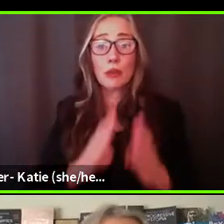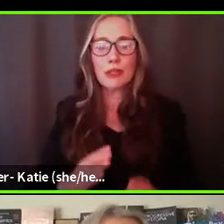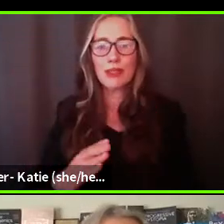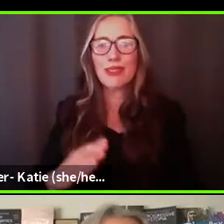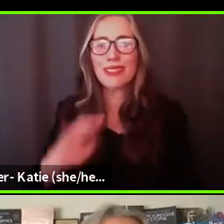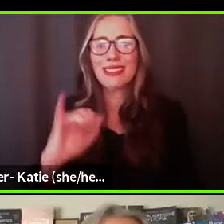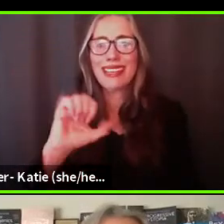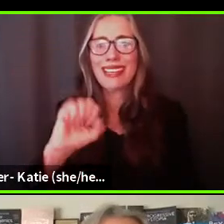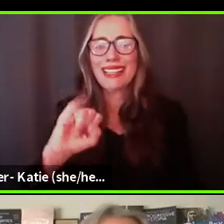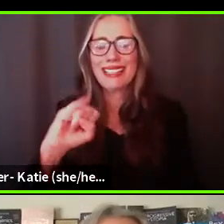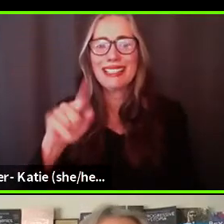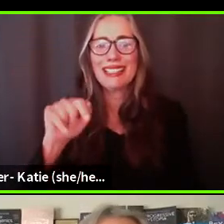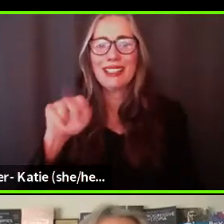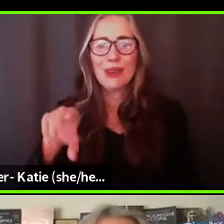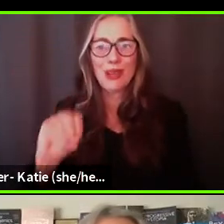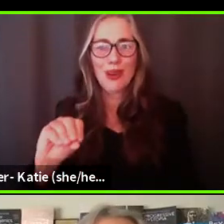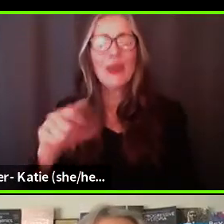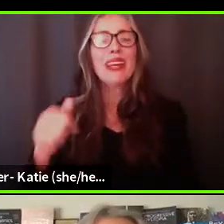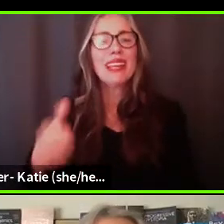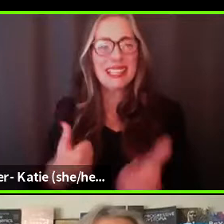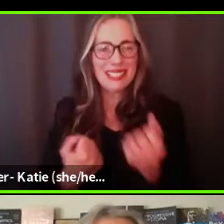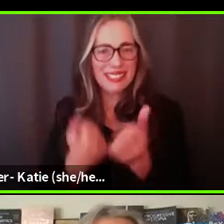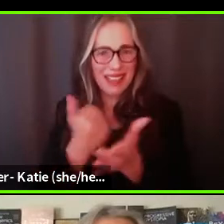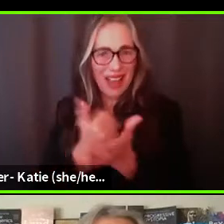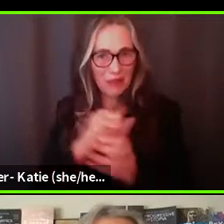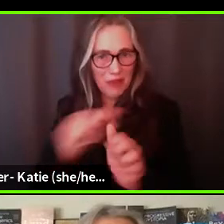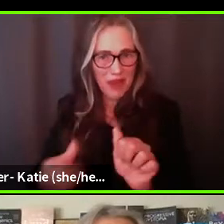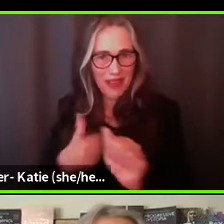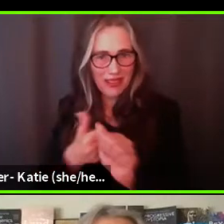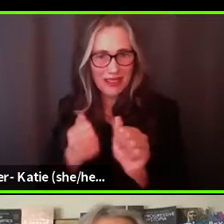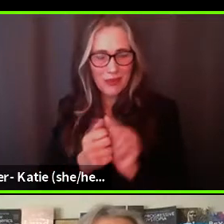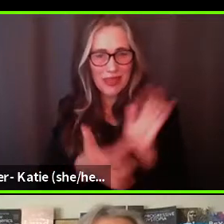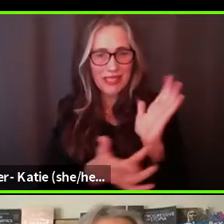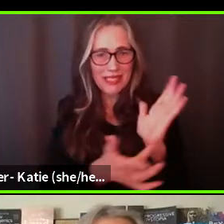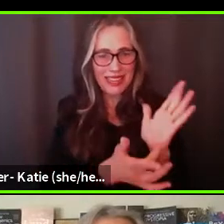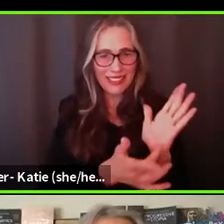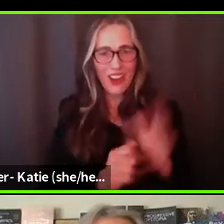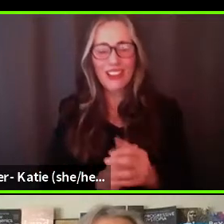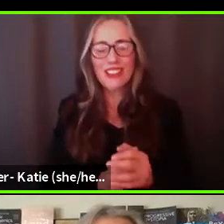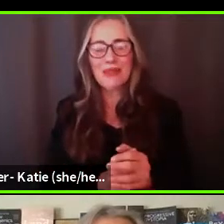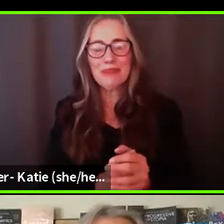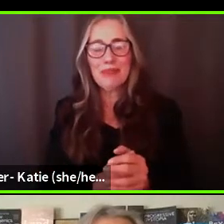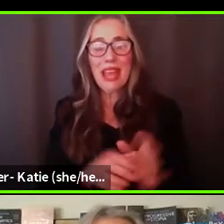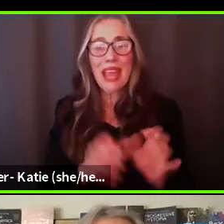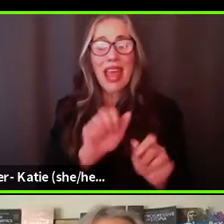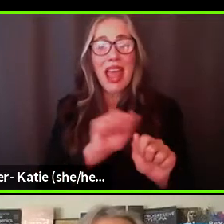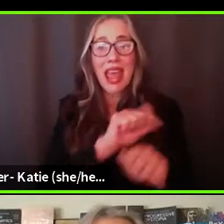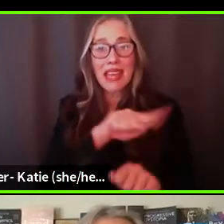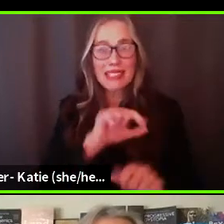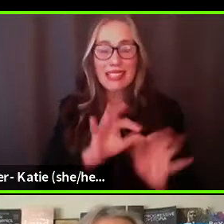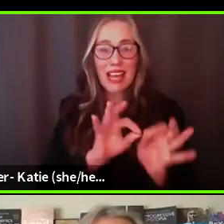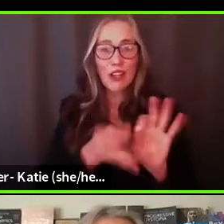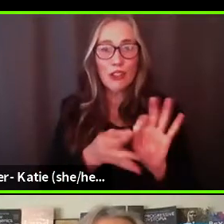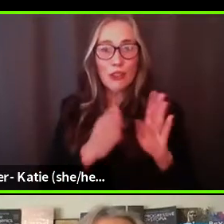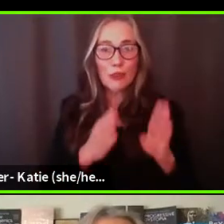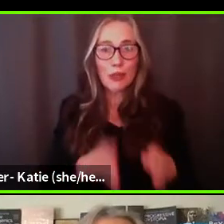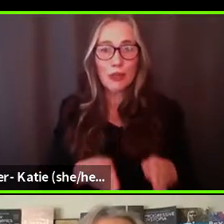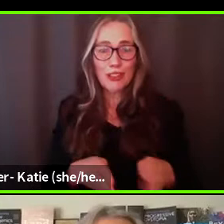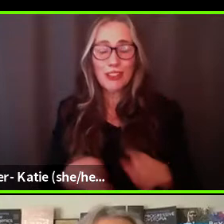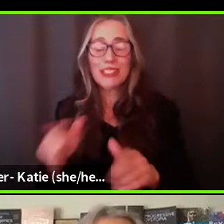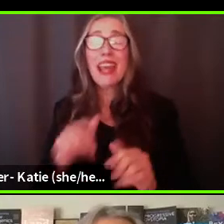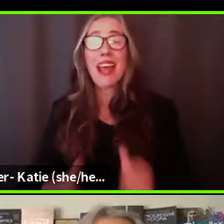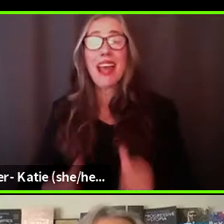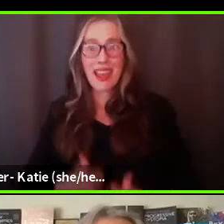thank you all a few housekeeping notes before we begin american sign language interpreters and live captioning have been provided